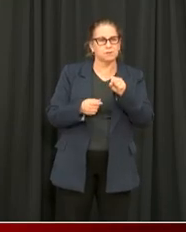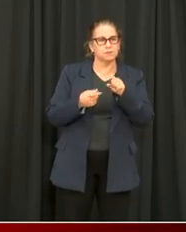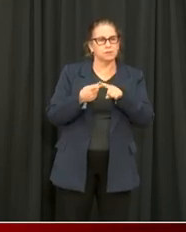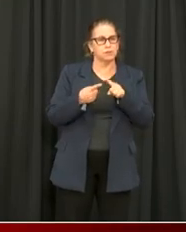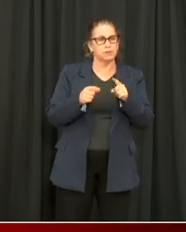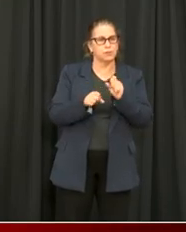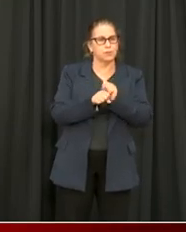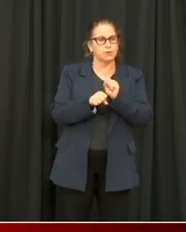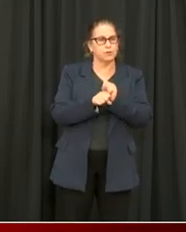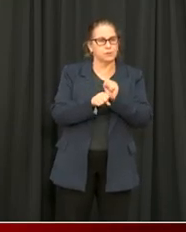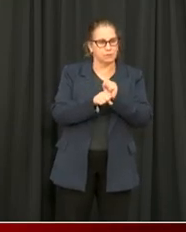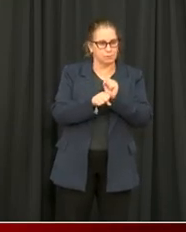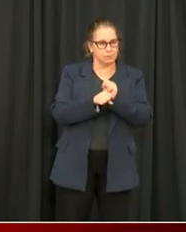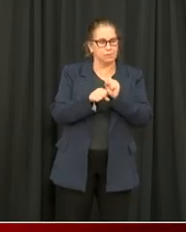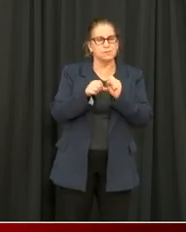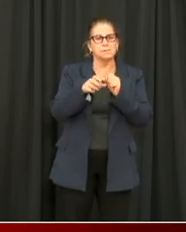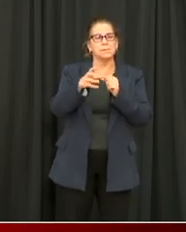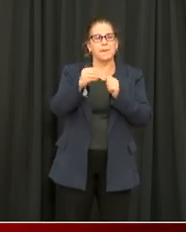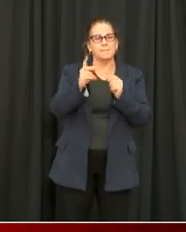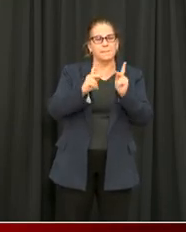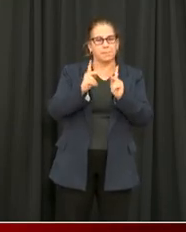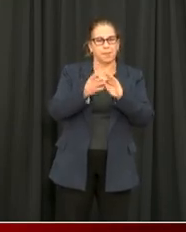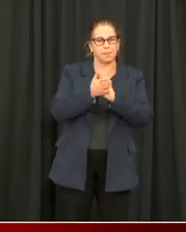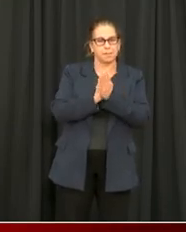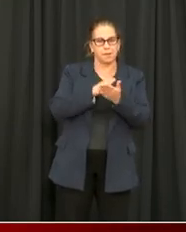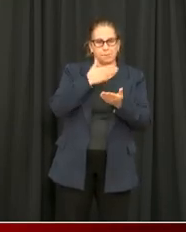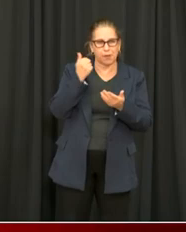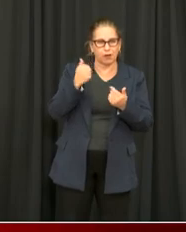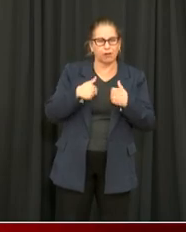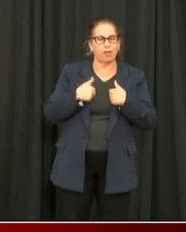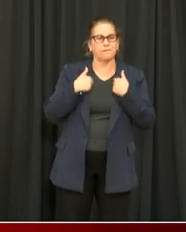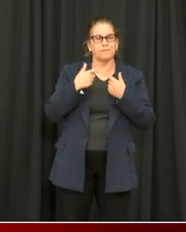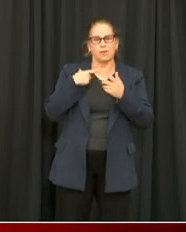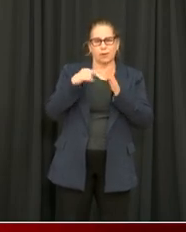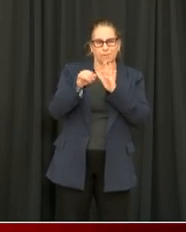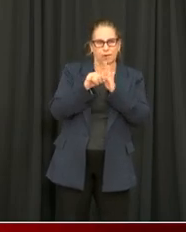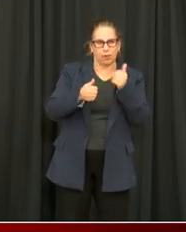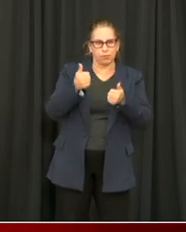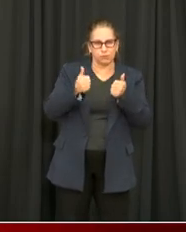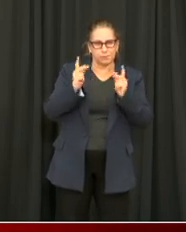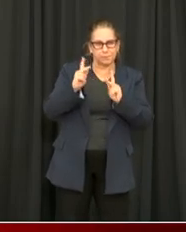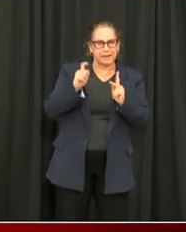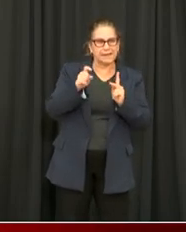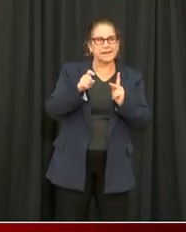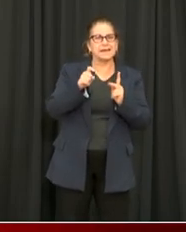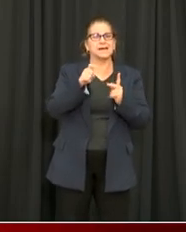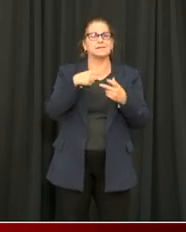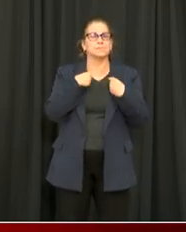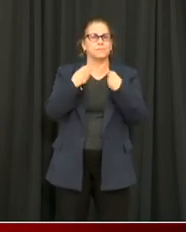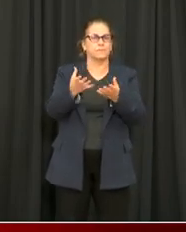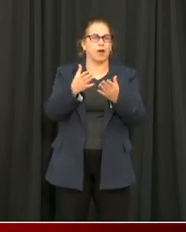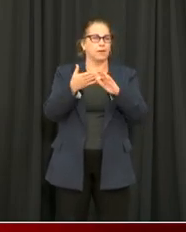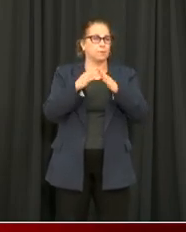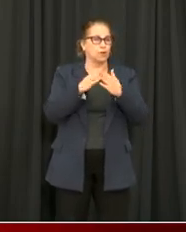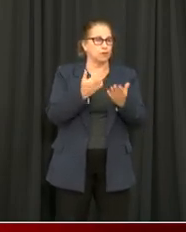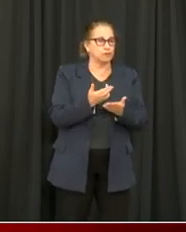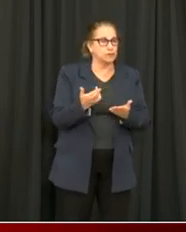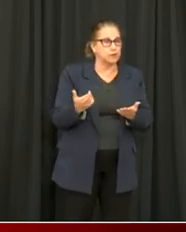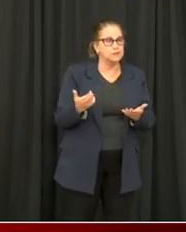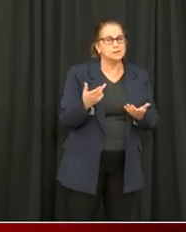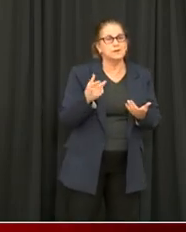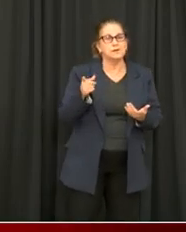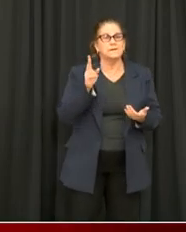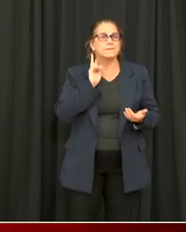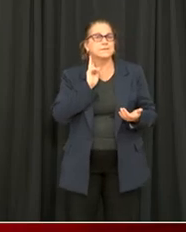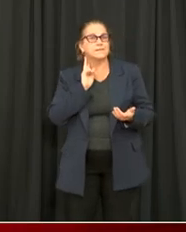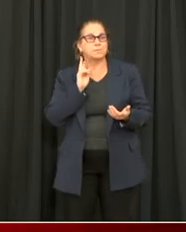been identified as being likely to be victims of crimes or commit crimes, and